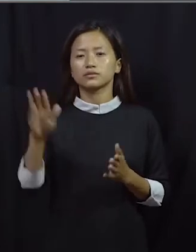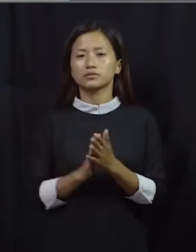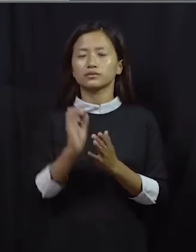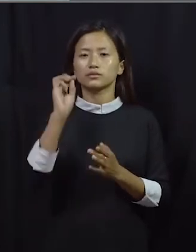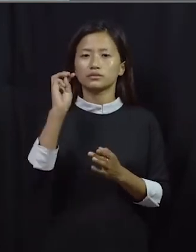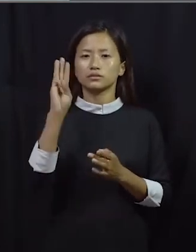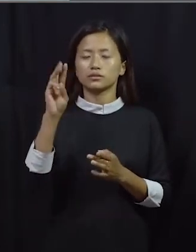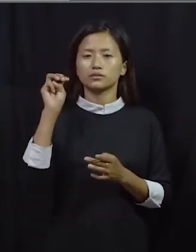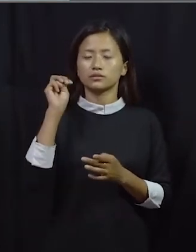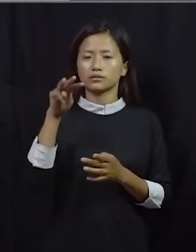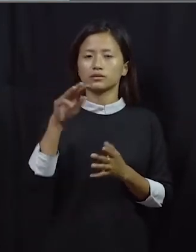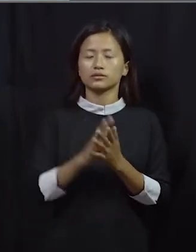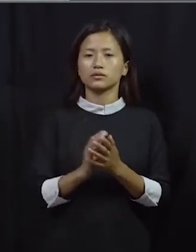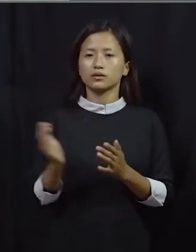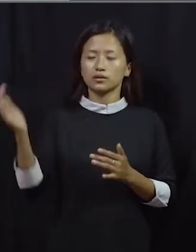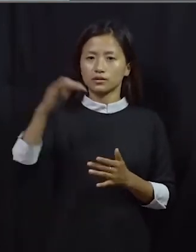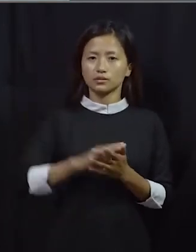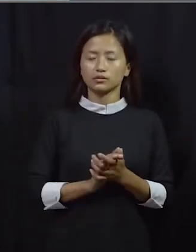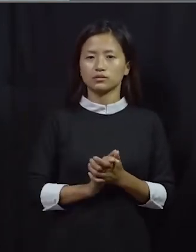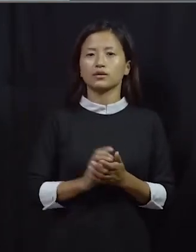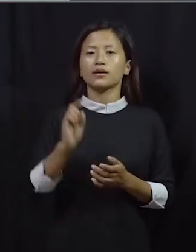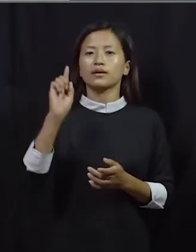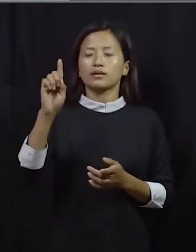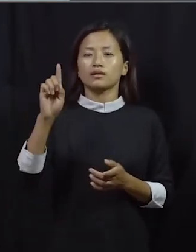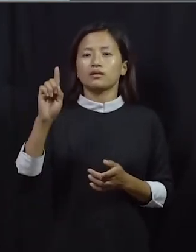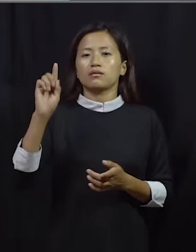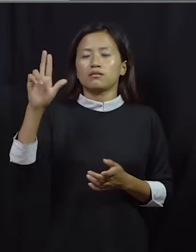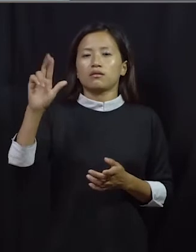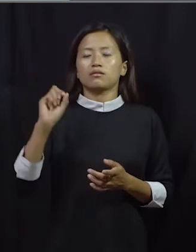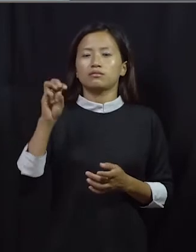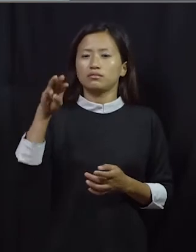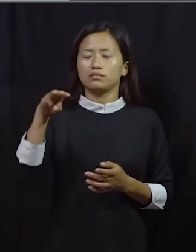lakhs comes to 18,000 for X and